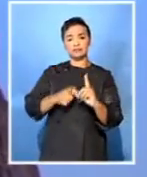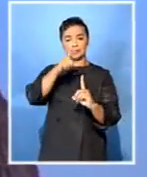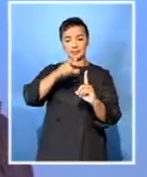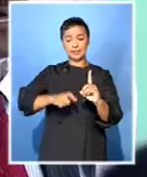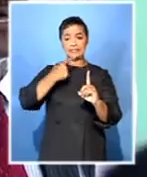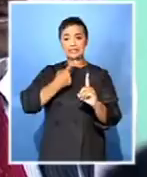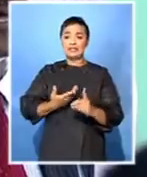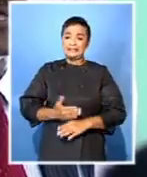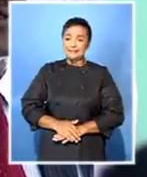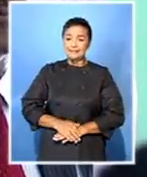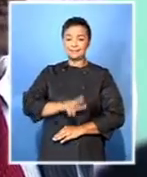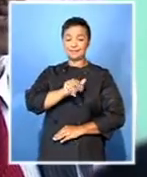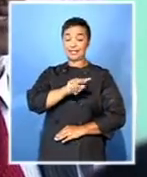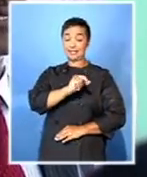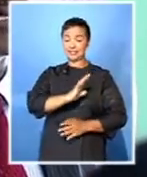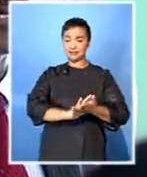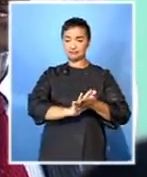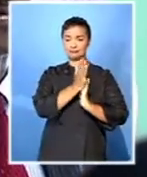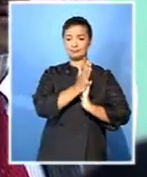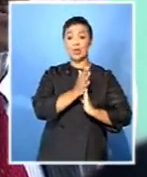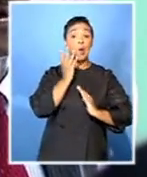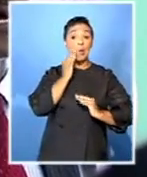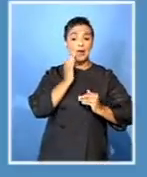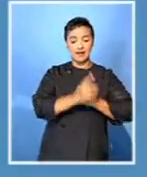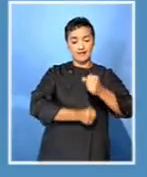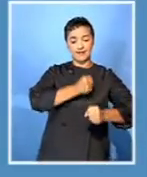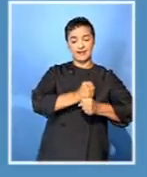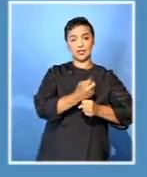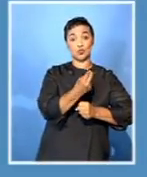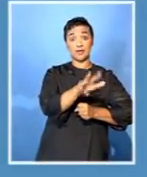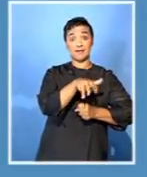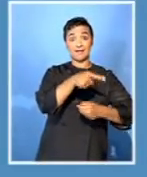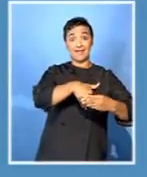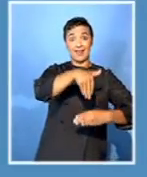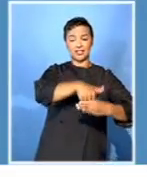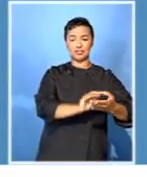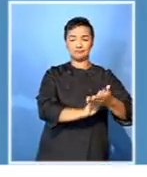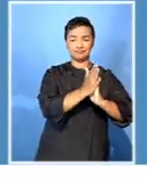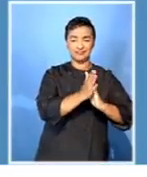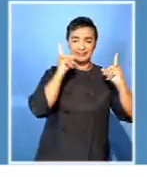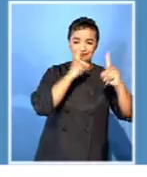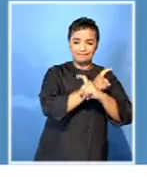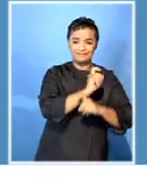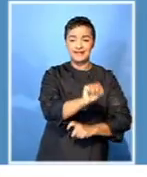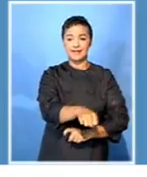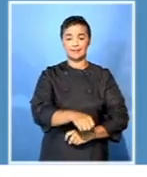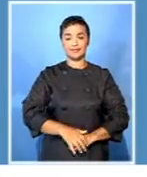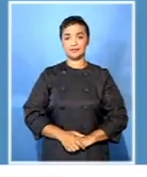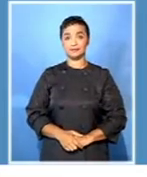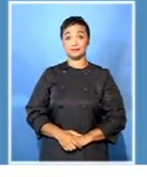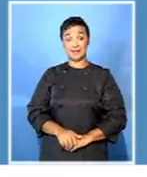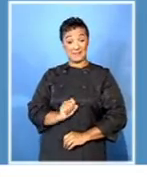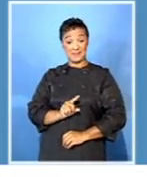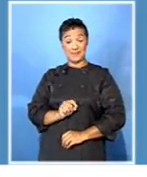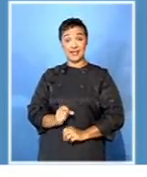will negatively impact the ANC's efforts in the 2019 national elections. It may also complicate and